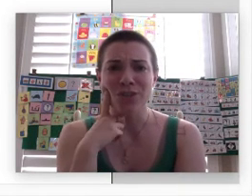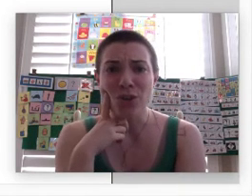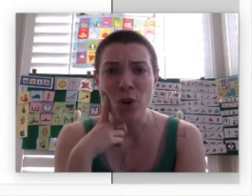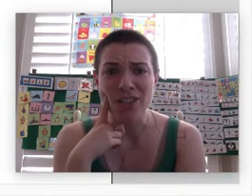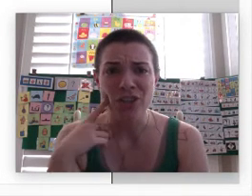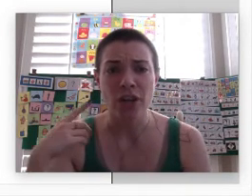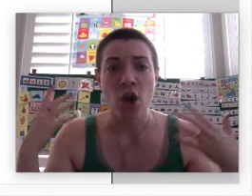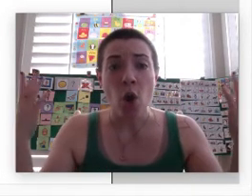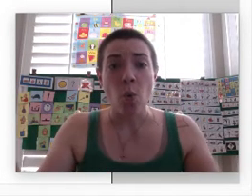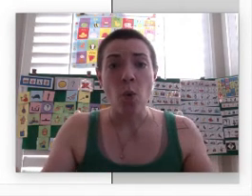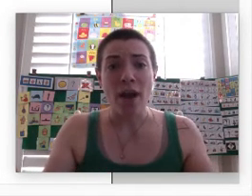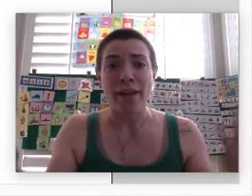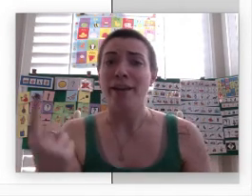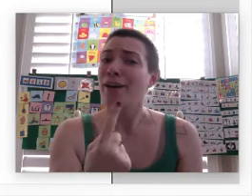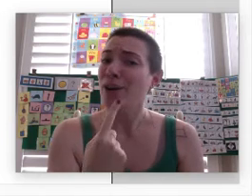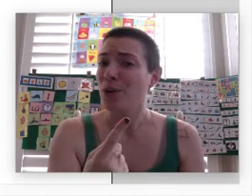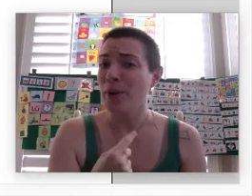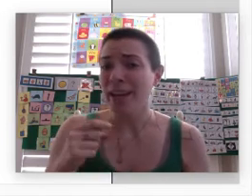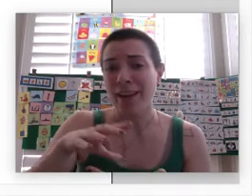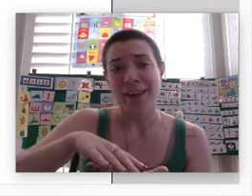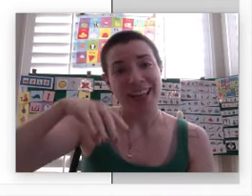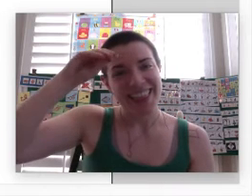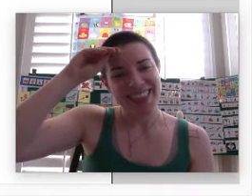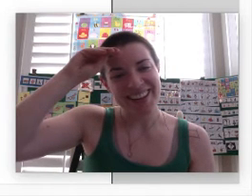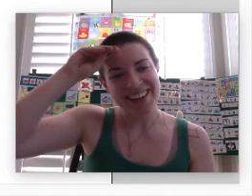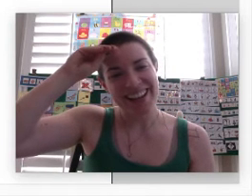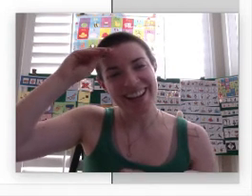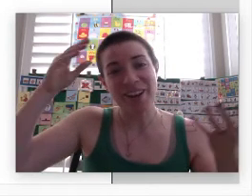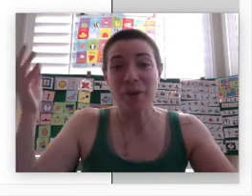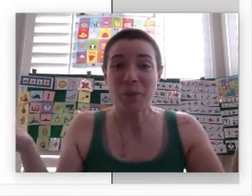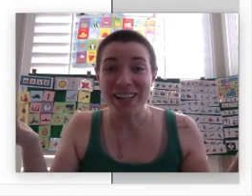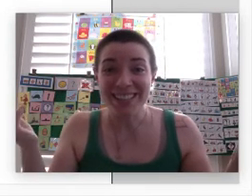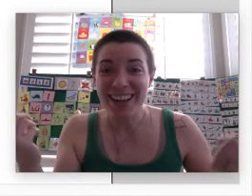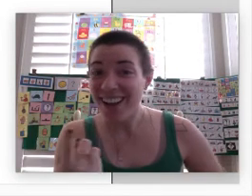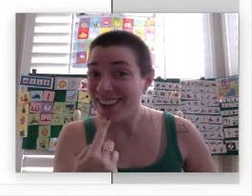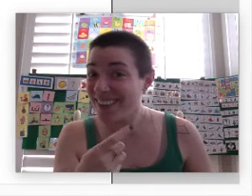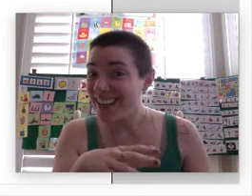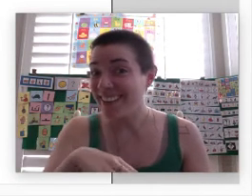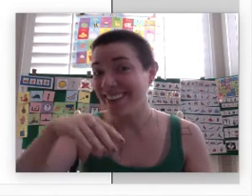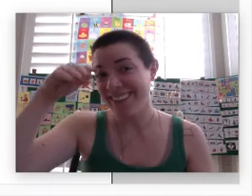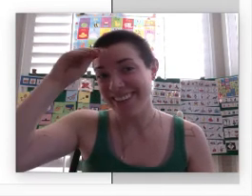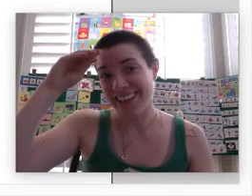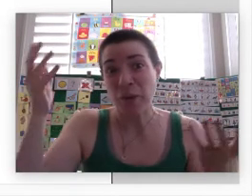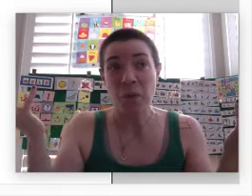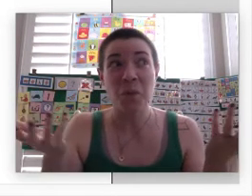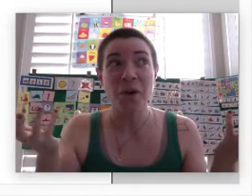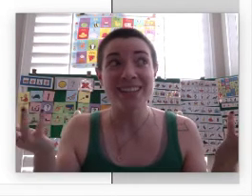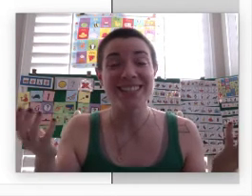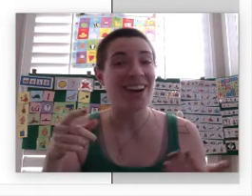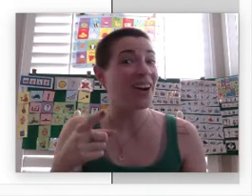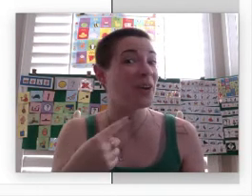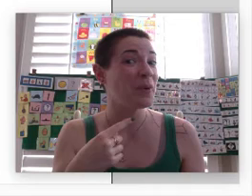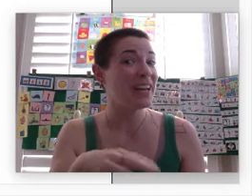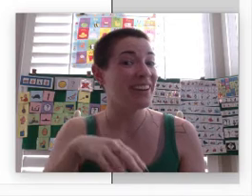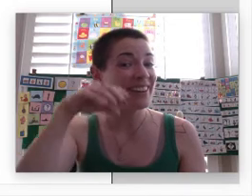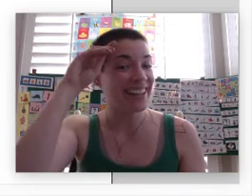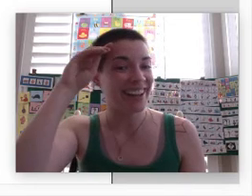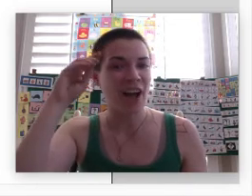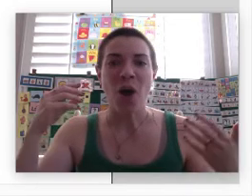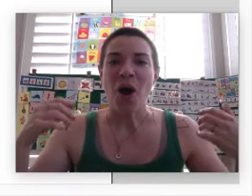to answer the question, what are we learning? What are we learning? What are